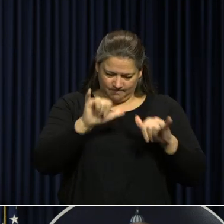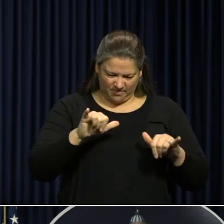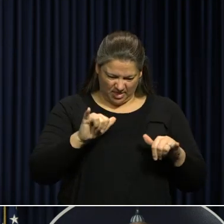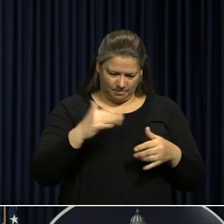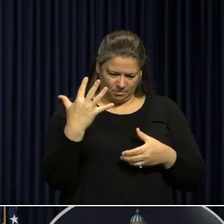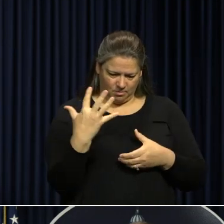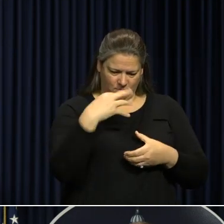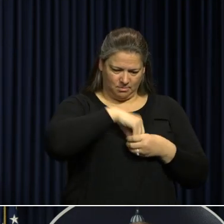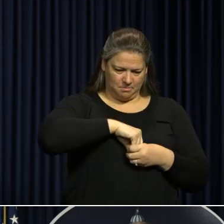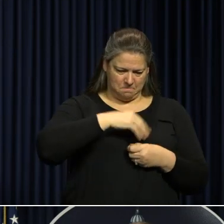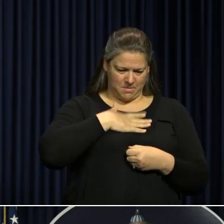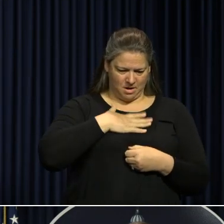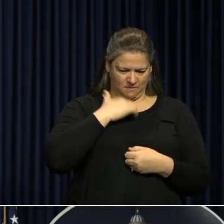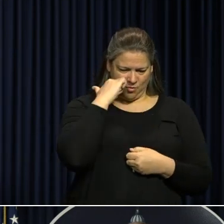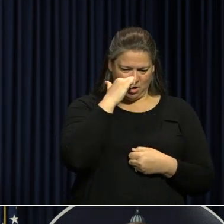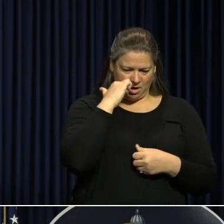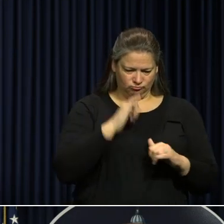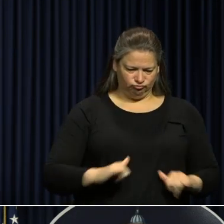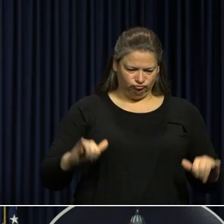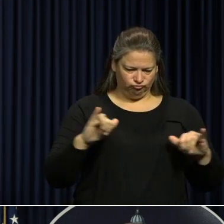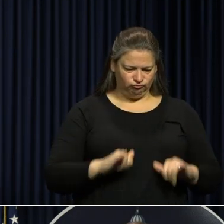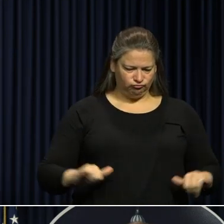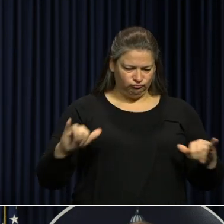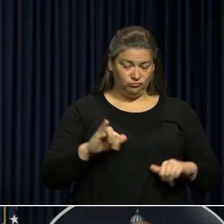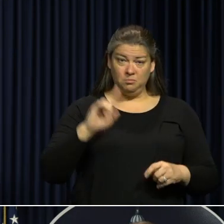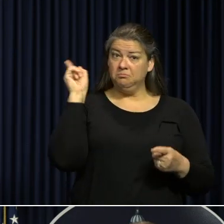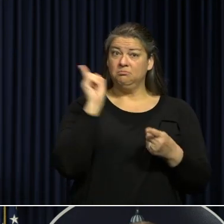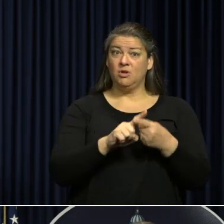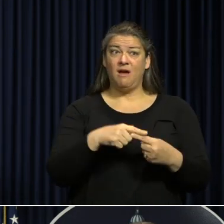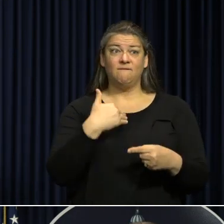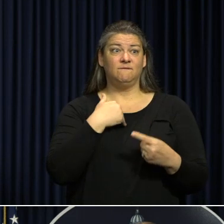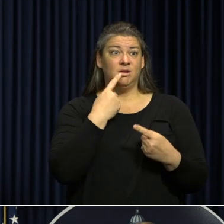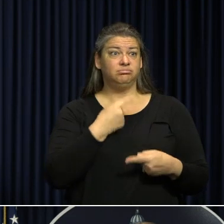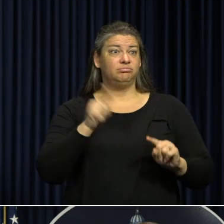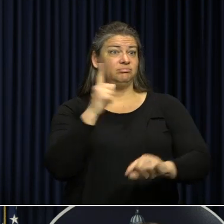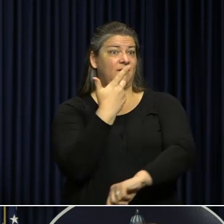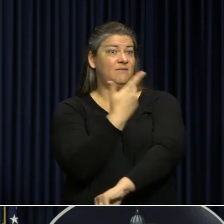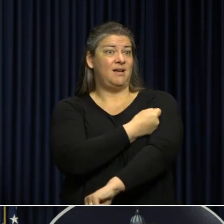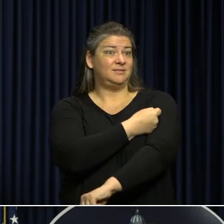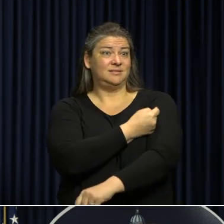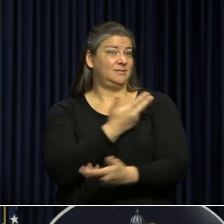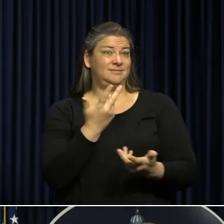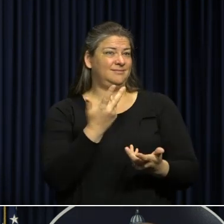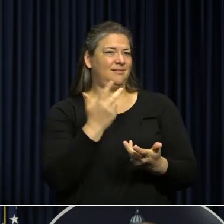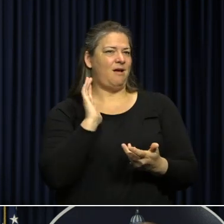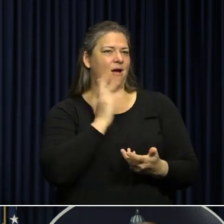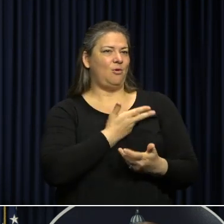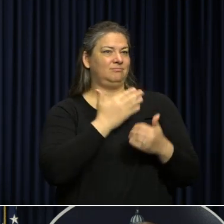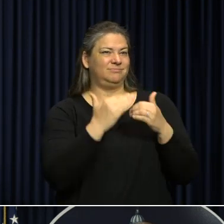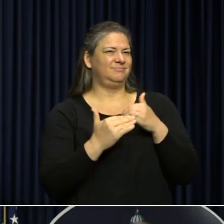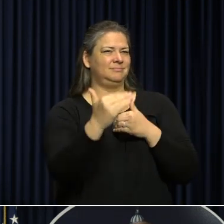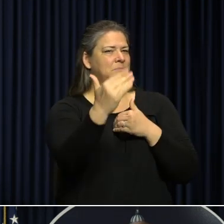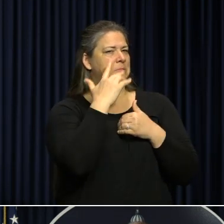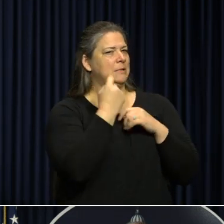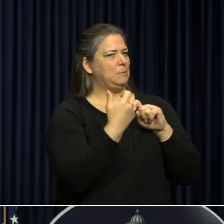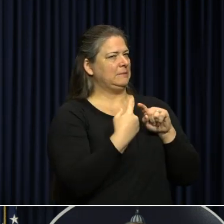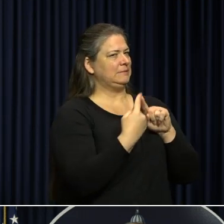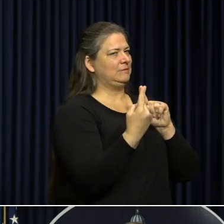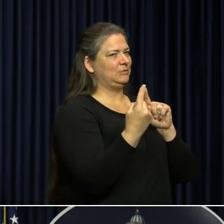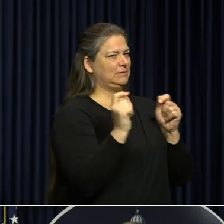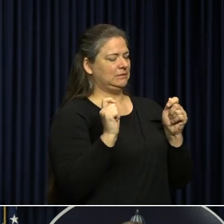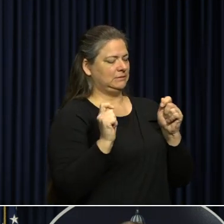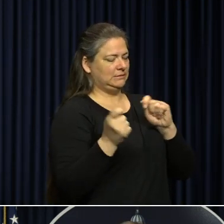normal, because until there's a vaccine, our new normal is going to be different than our old normal. These are going to be absolutely